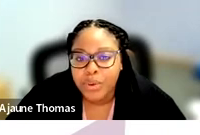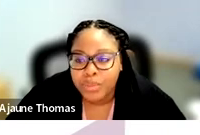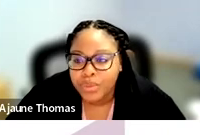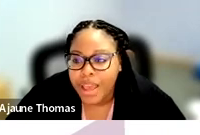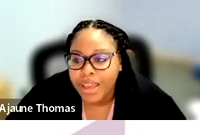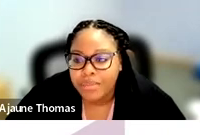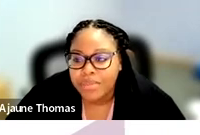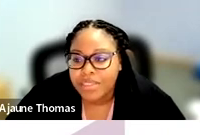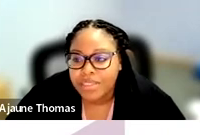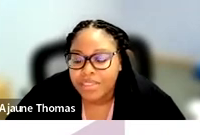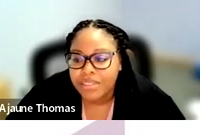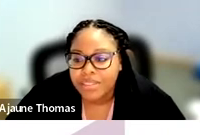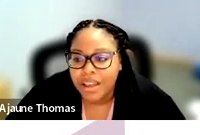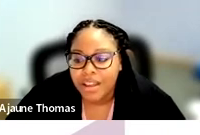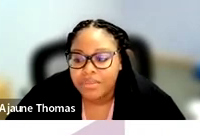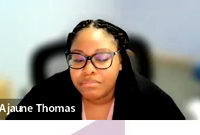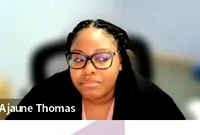Uno games,